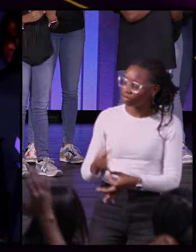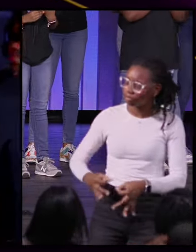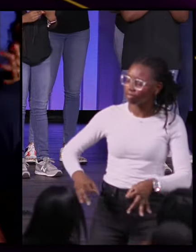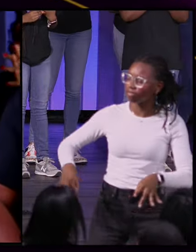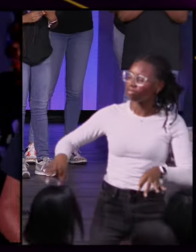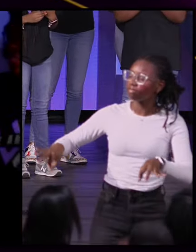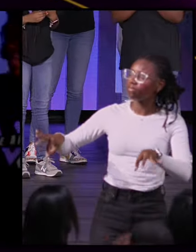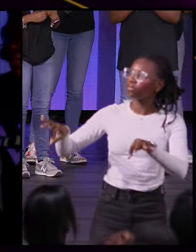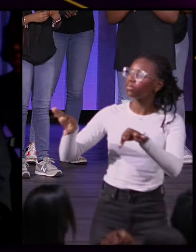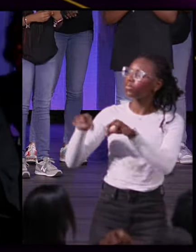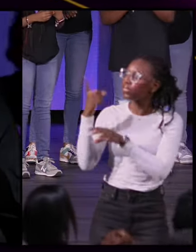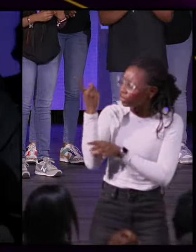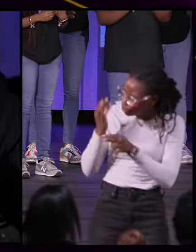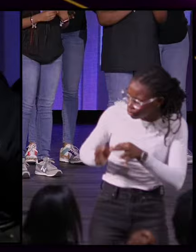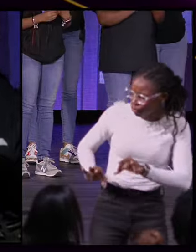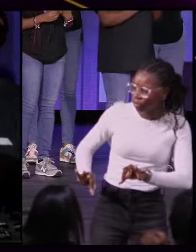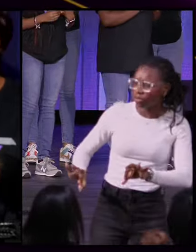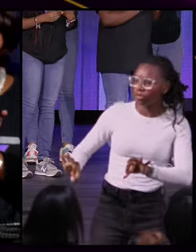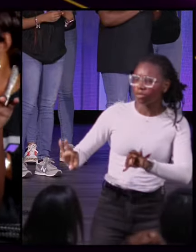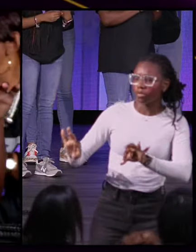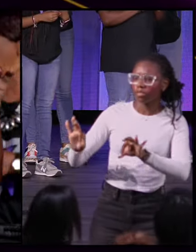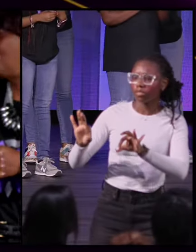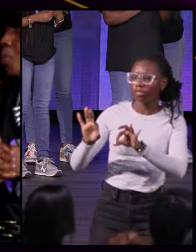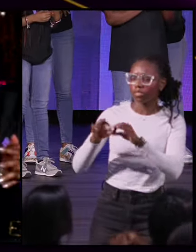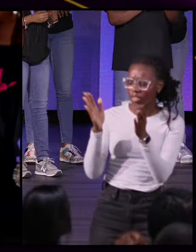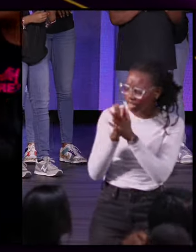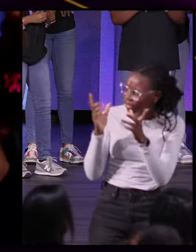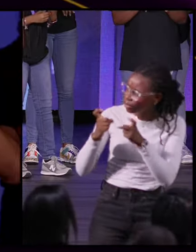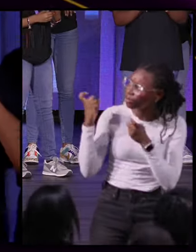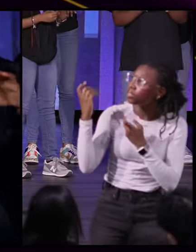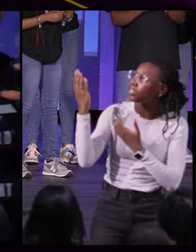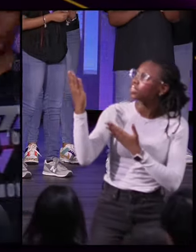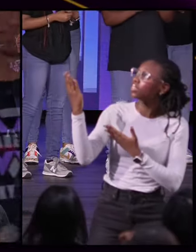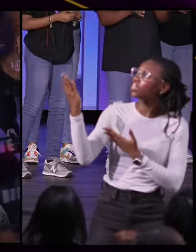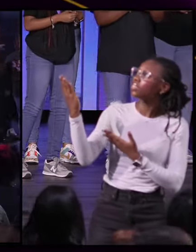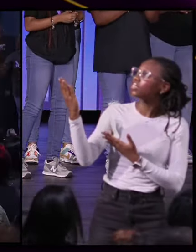worthy. He's worthy. Hallelujah.